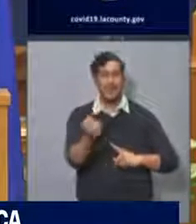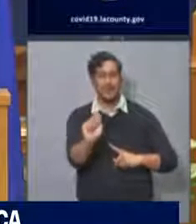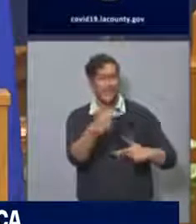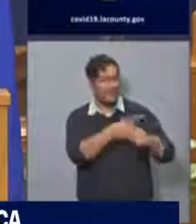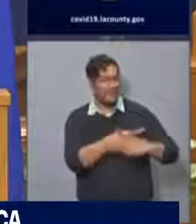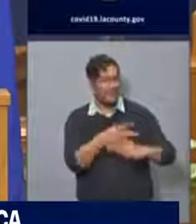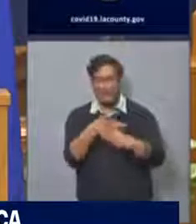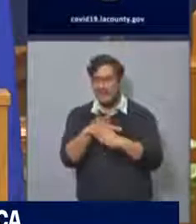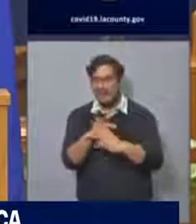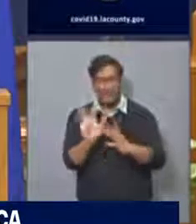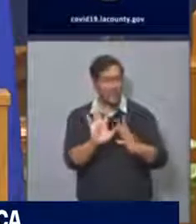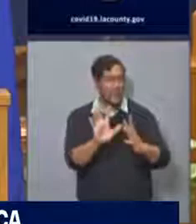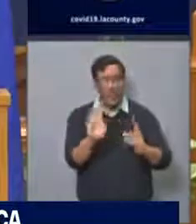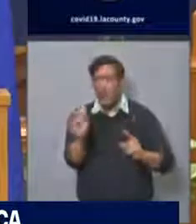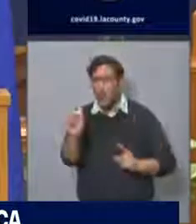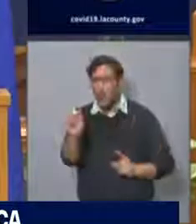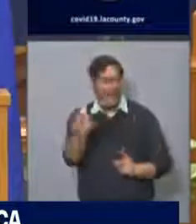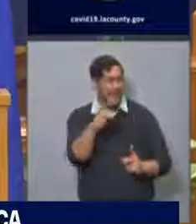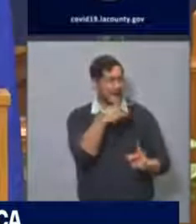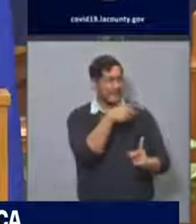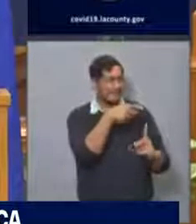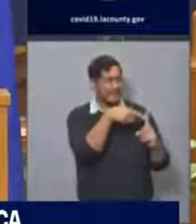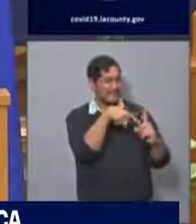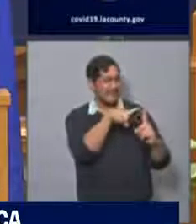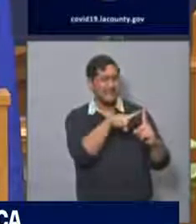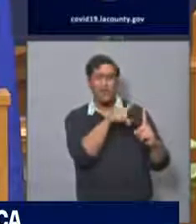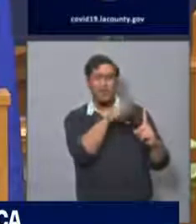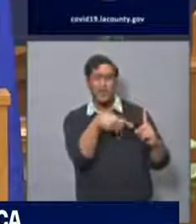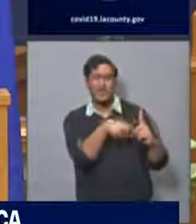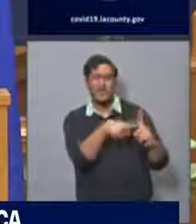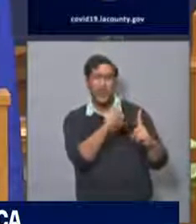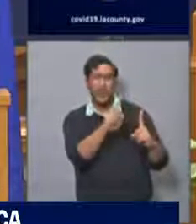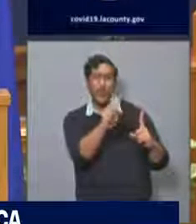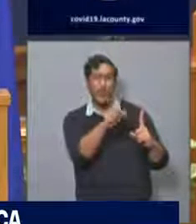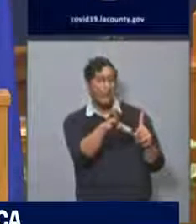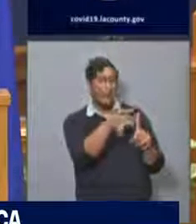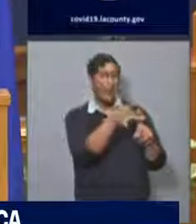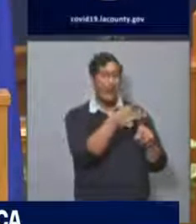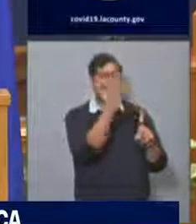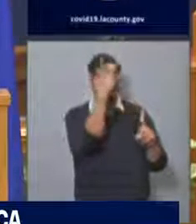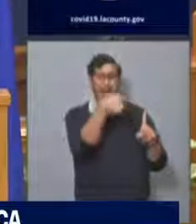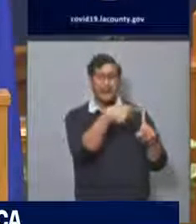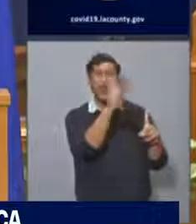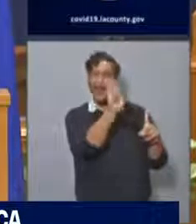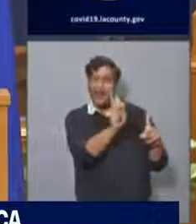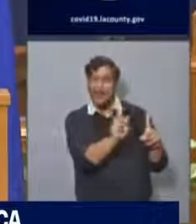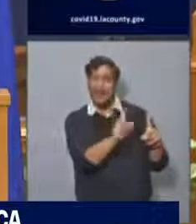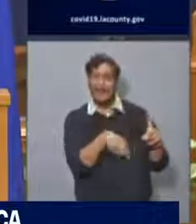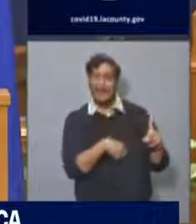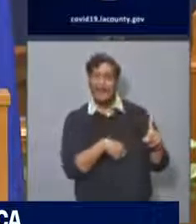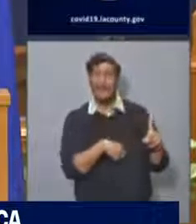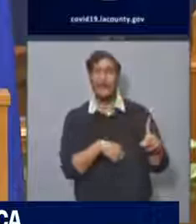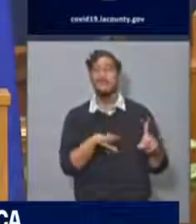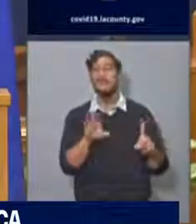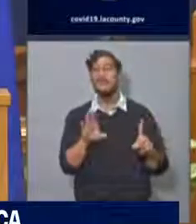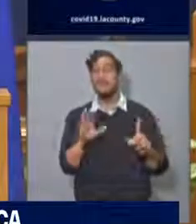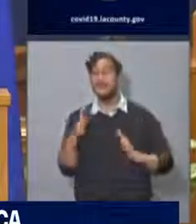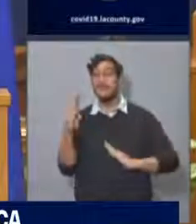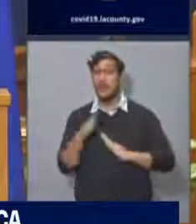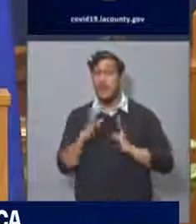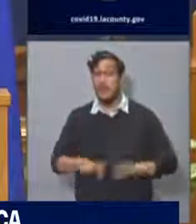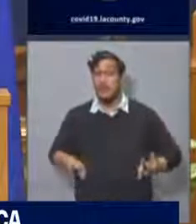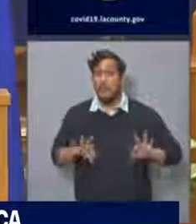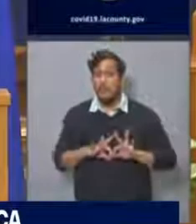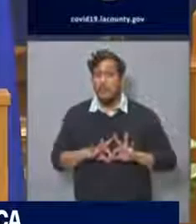exactly was the source of exposure that led them to become positive. And the most important thing for